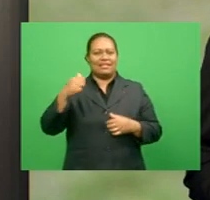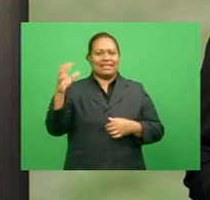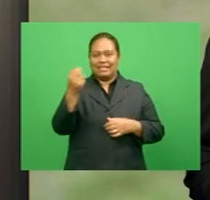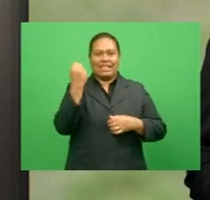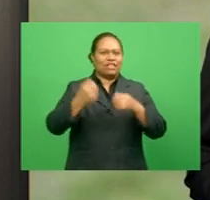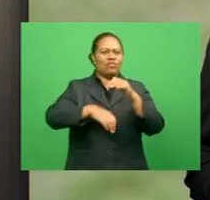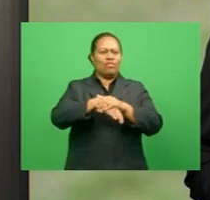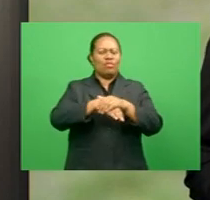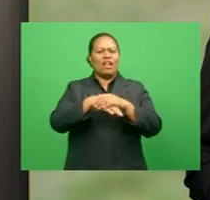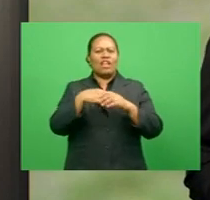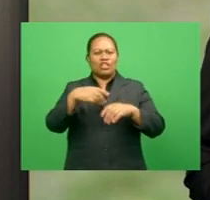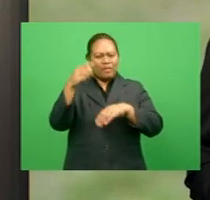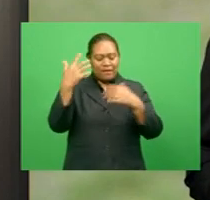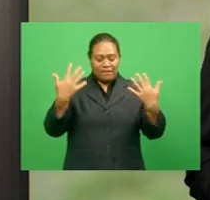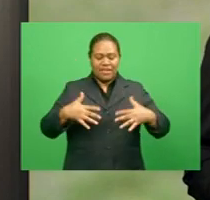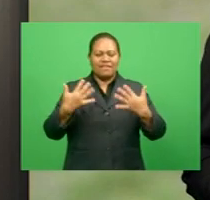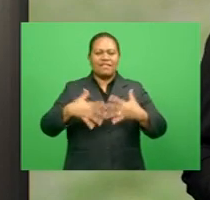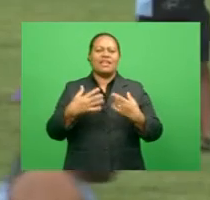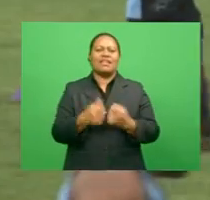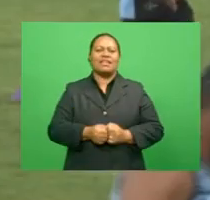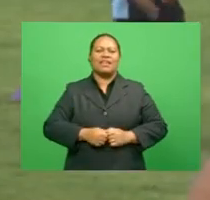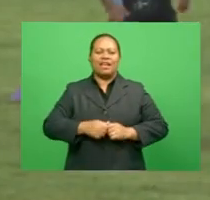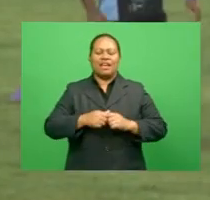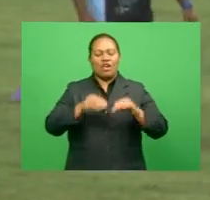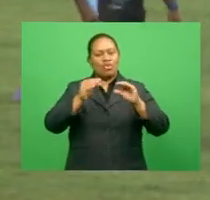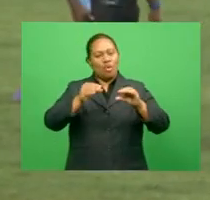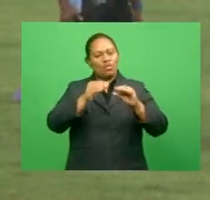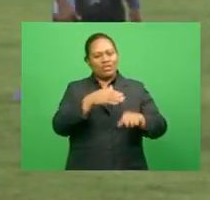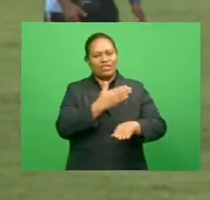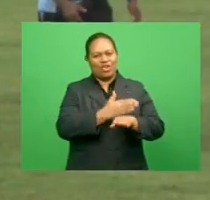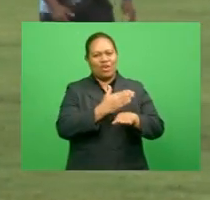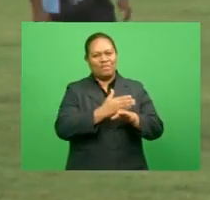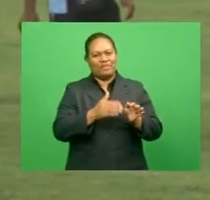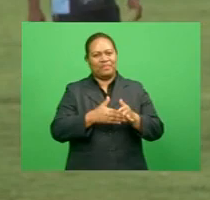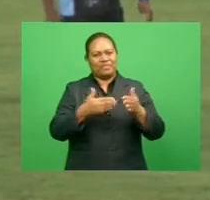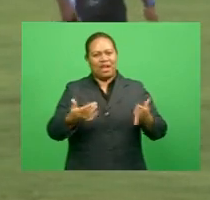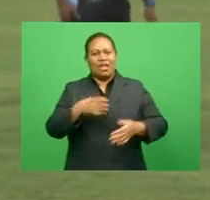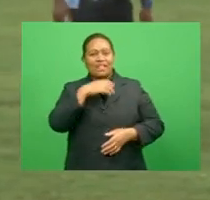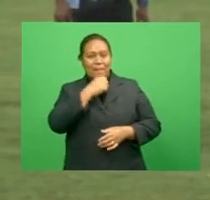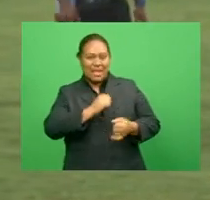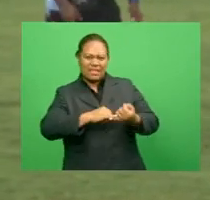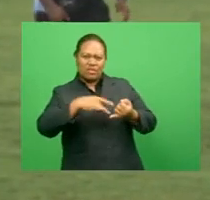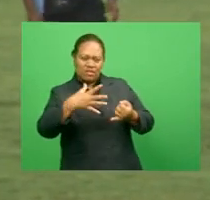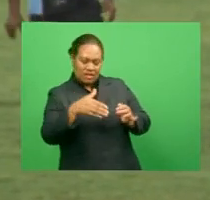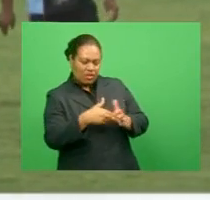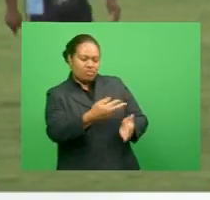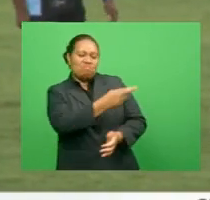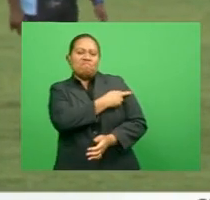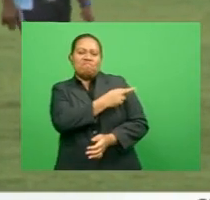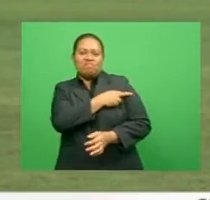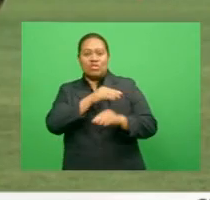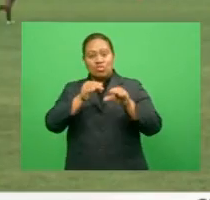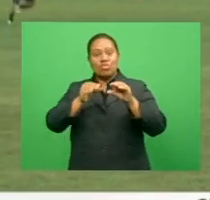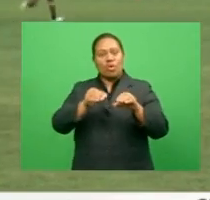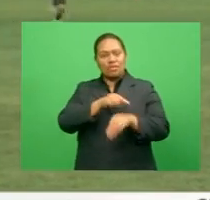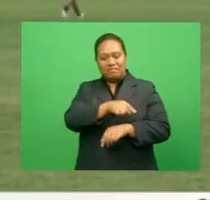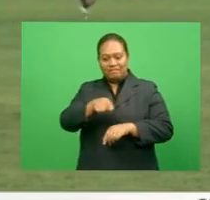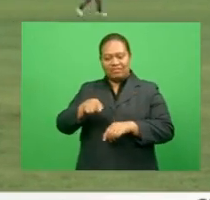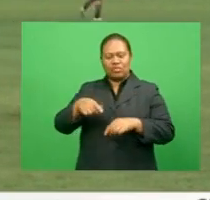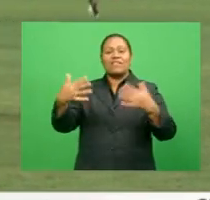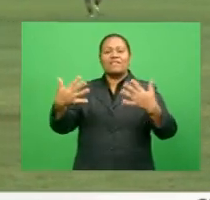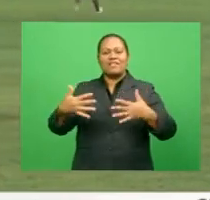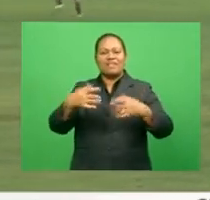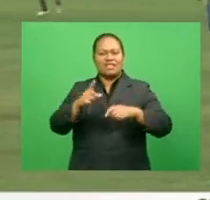the Fijiana 15's coaching job. Servakula is expected to take up the coaching role, and the FRU says they are